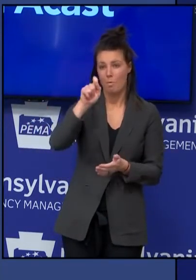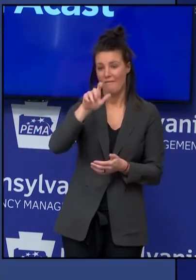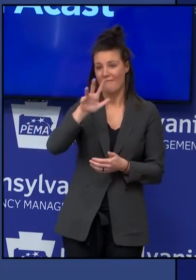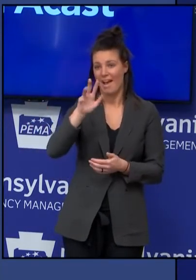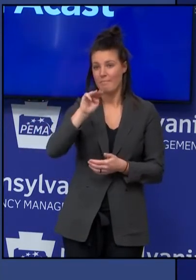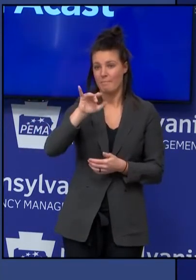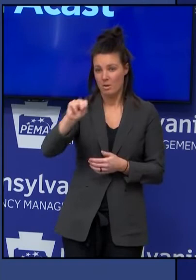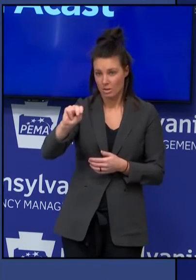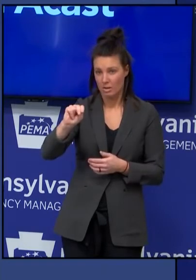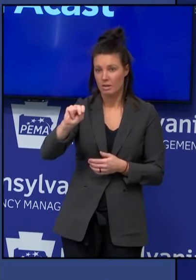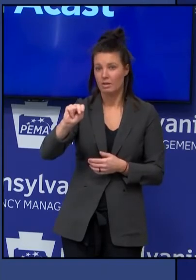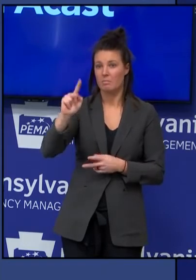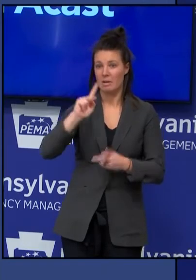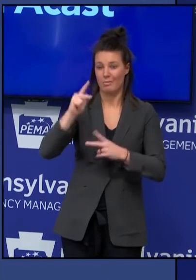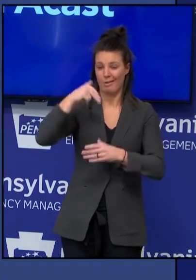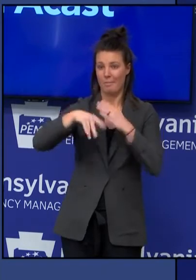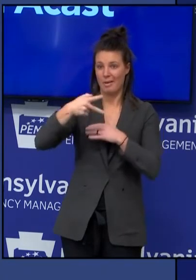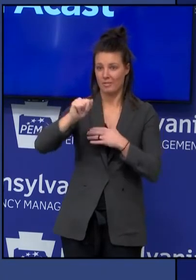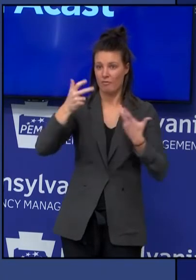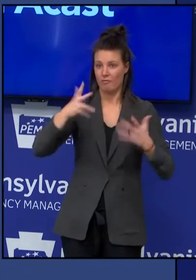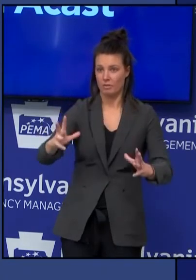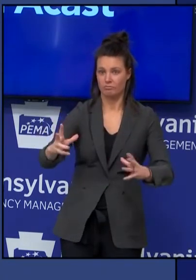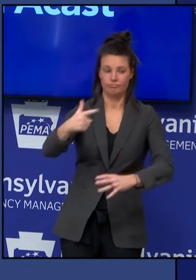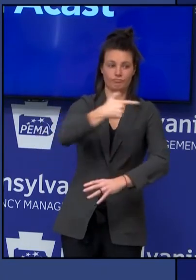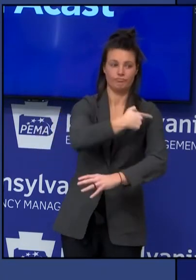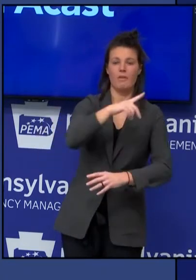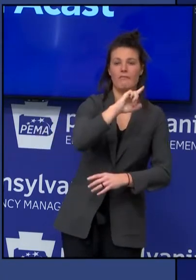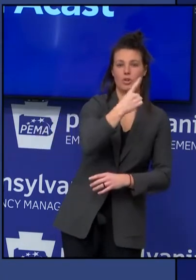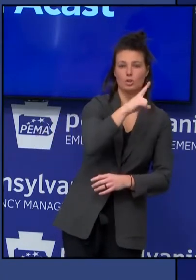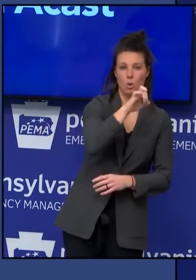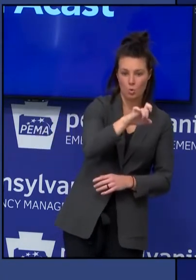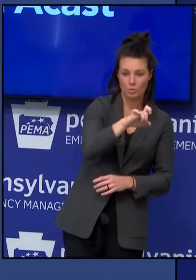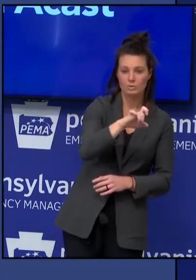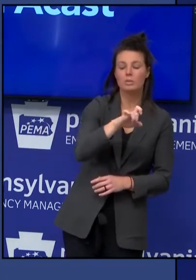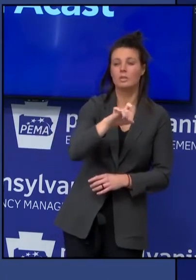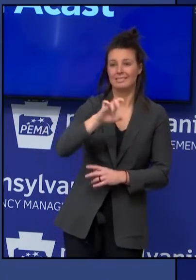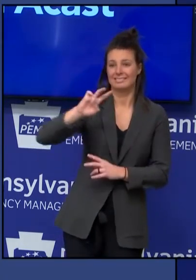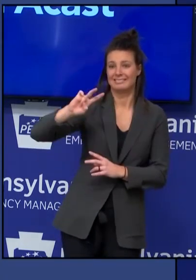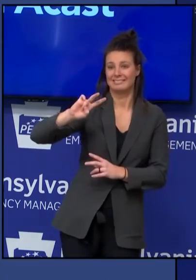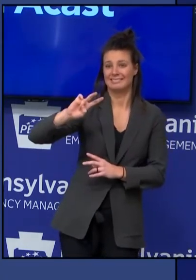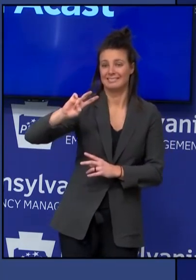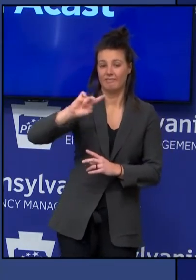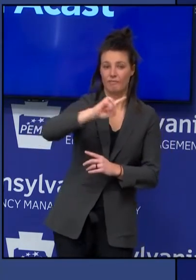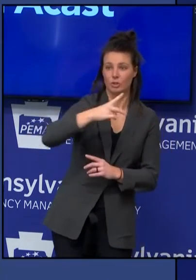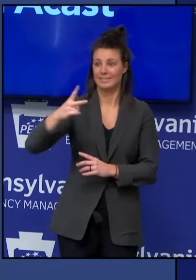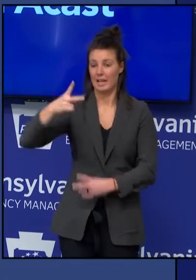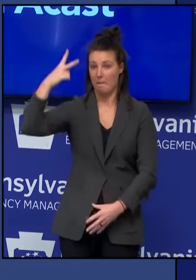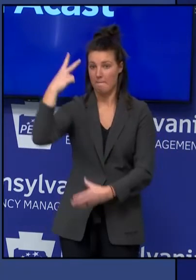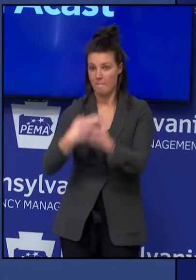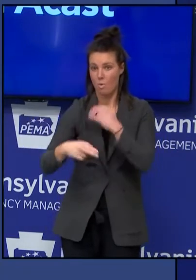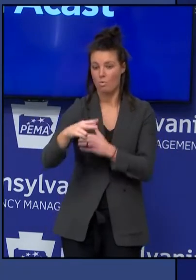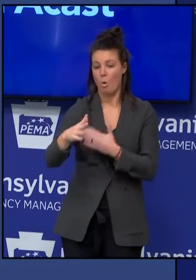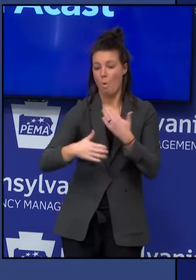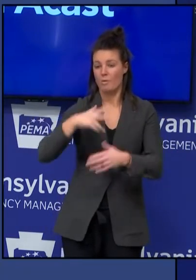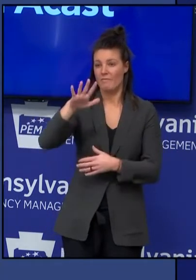Pennsylvanians have received their first dose, and nearly 500,000 people have received both doses and are now fully